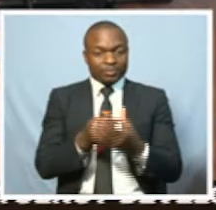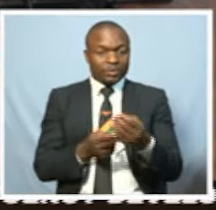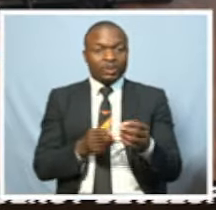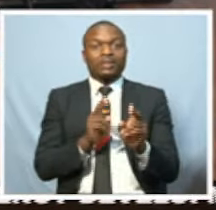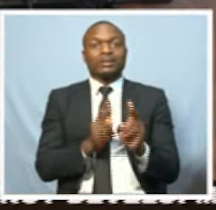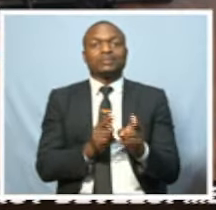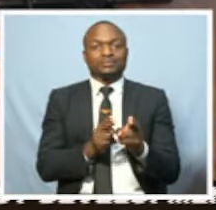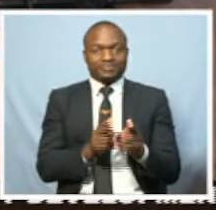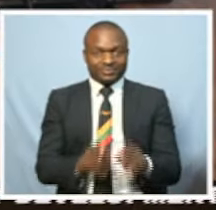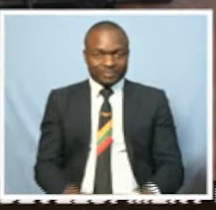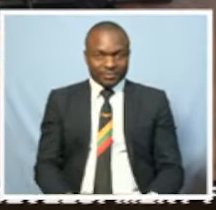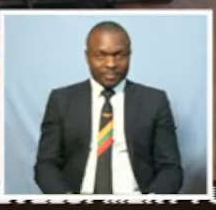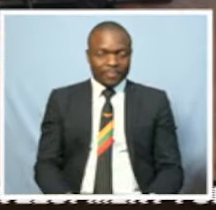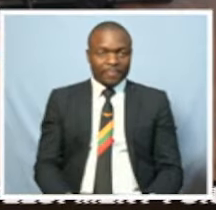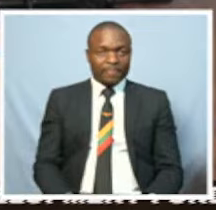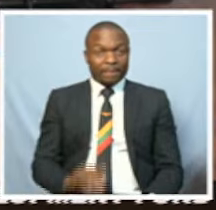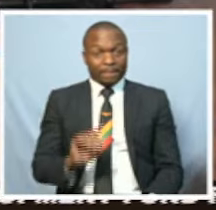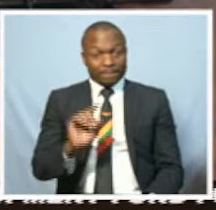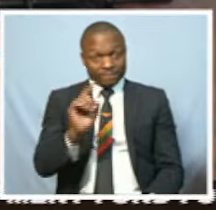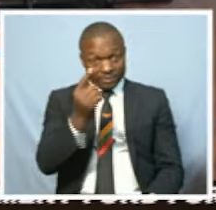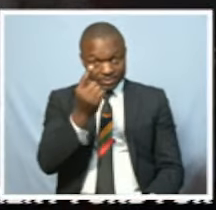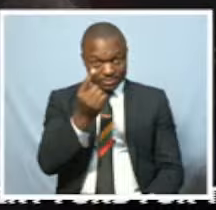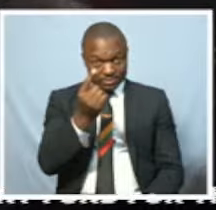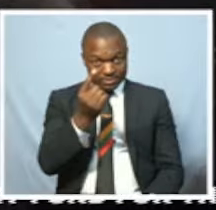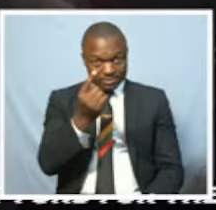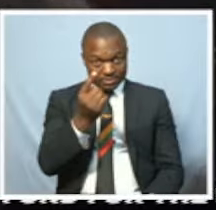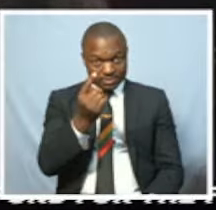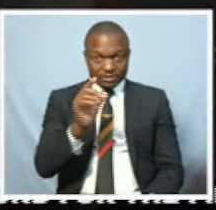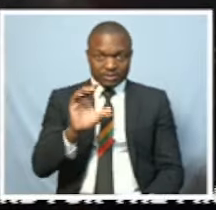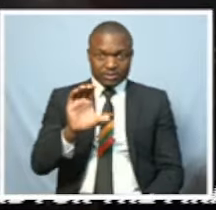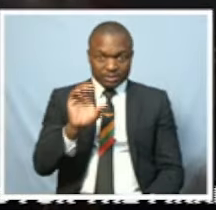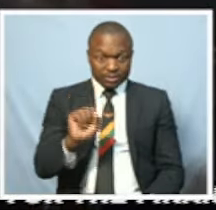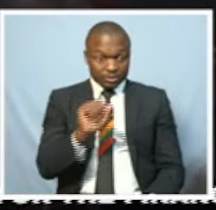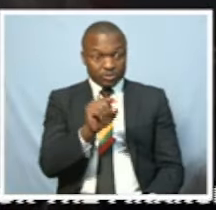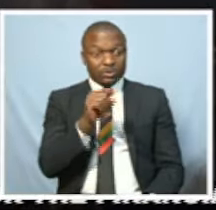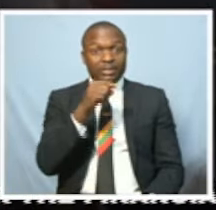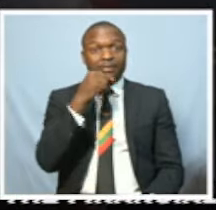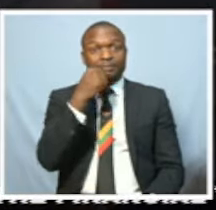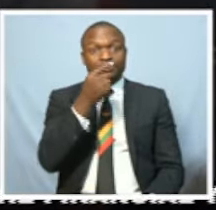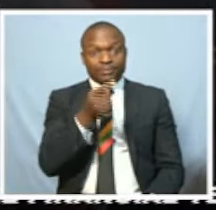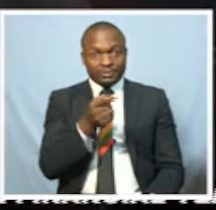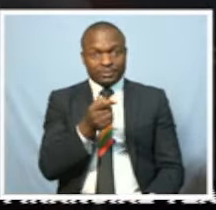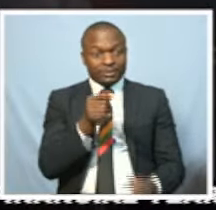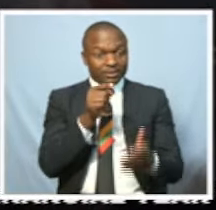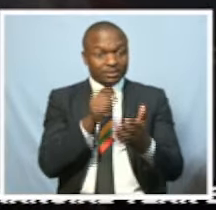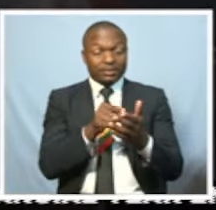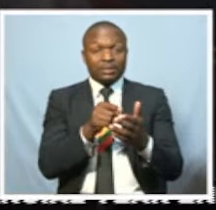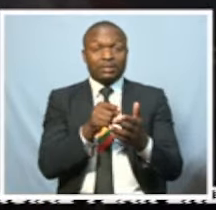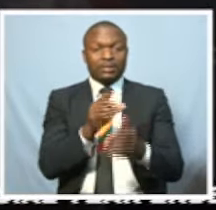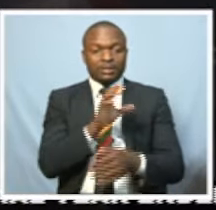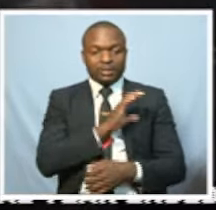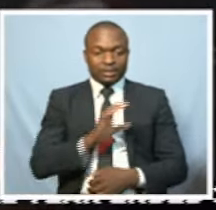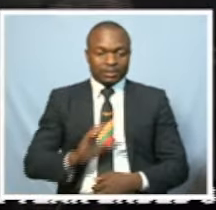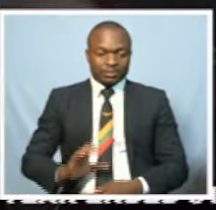responses. First is CS, you're saying this contractor,